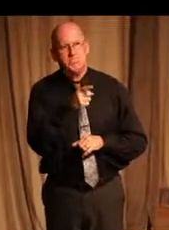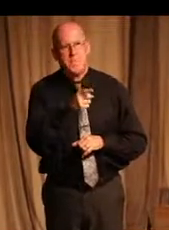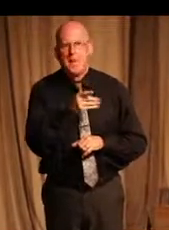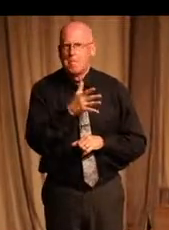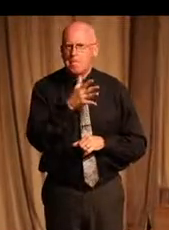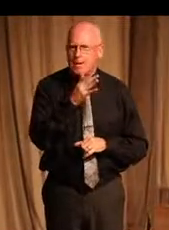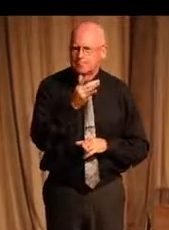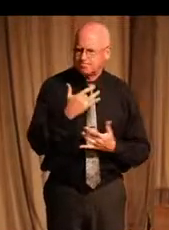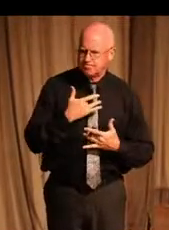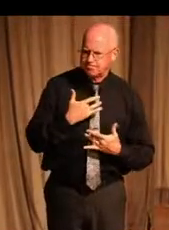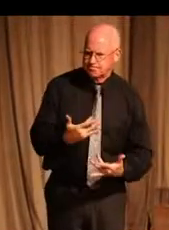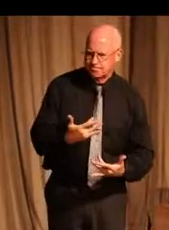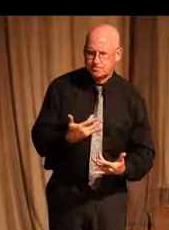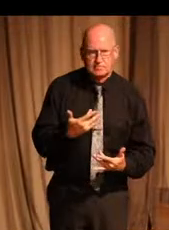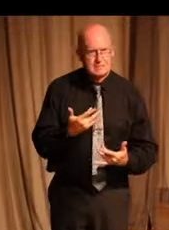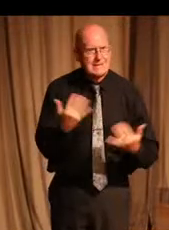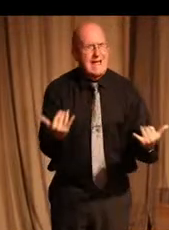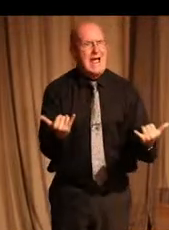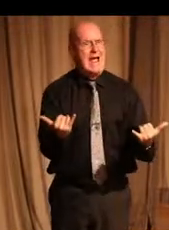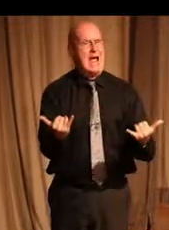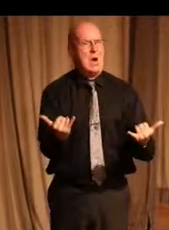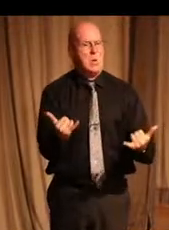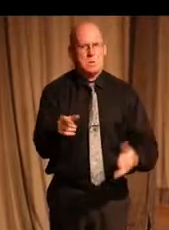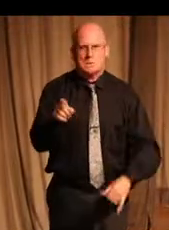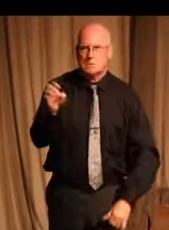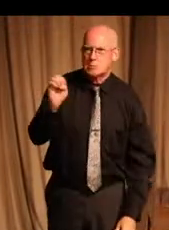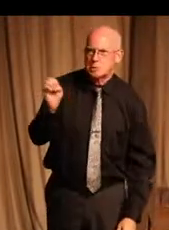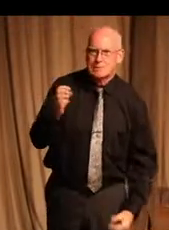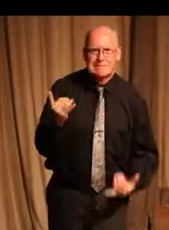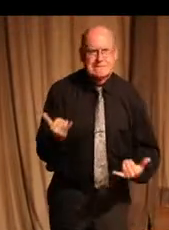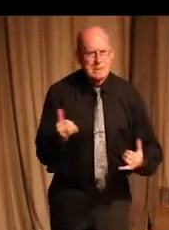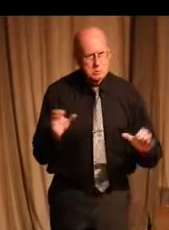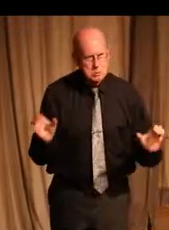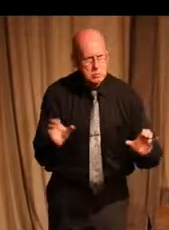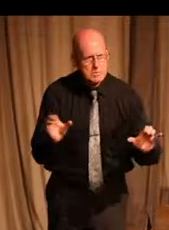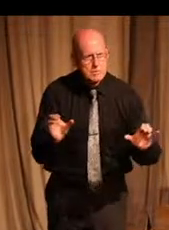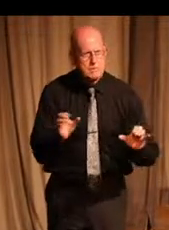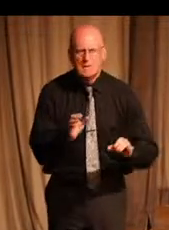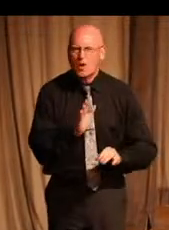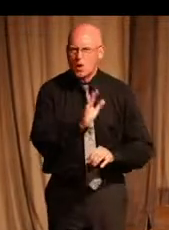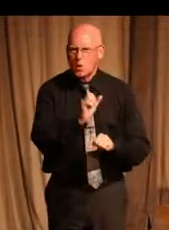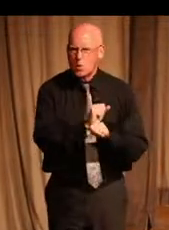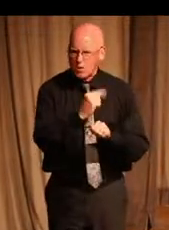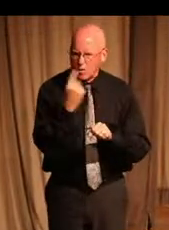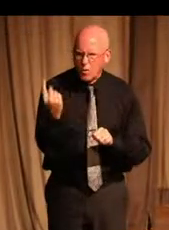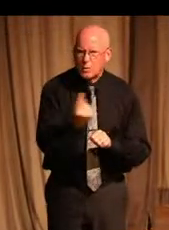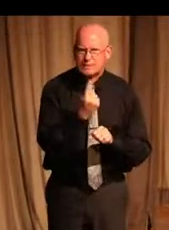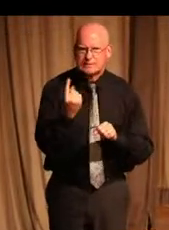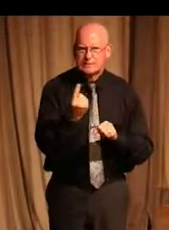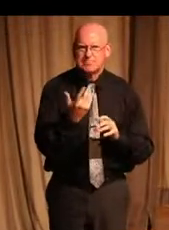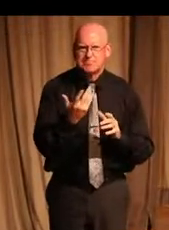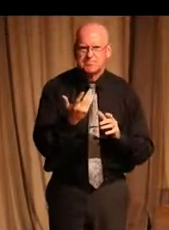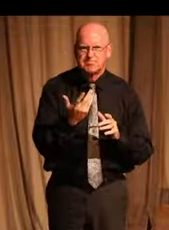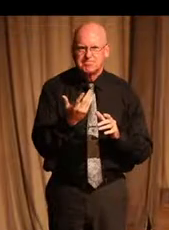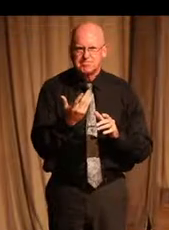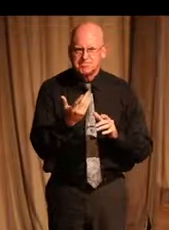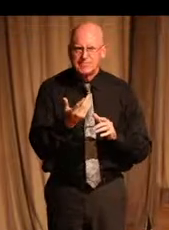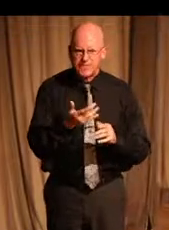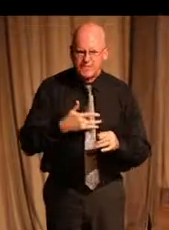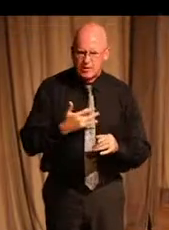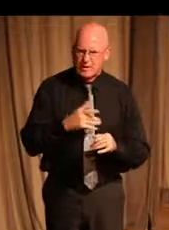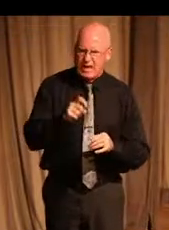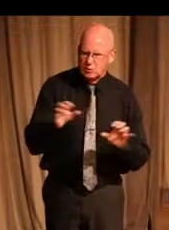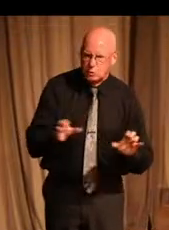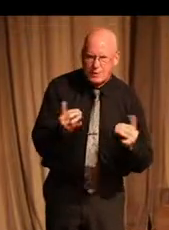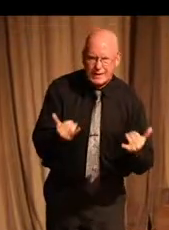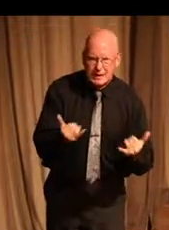sensitivity for emergency was all in all her work, and she said, now I'm going to find